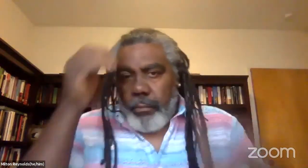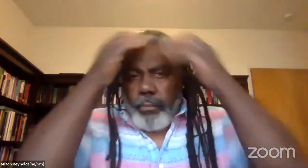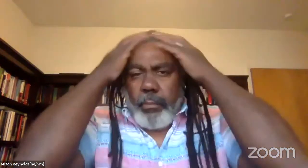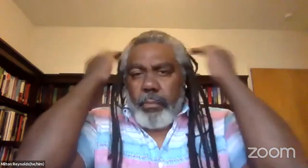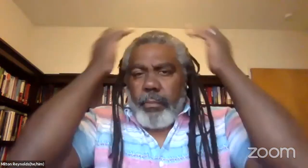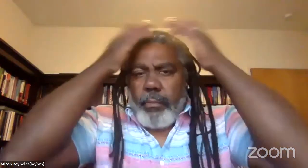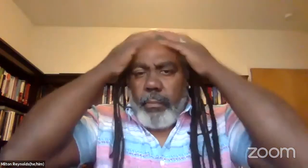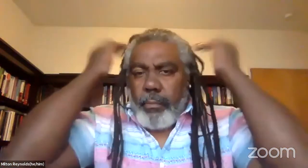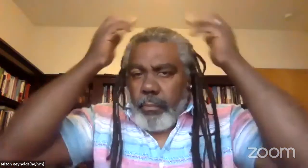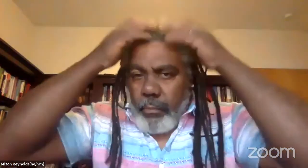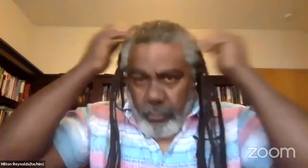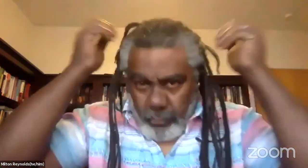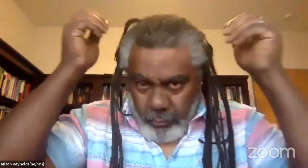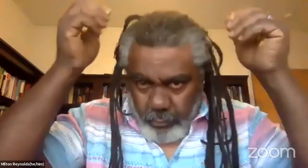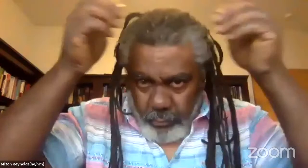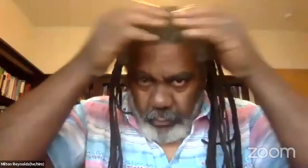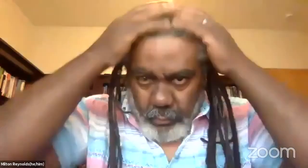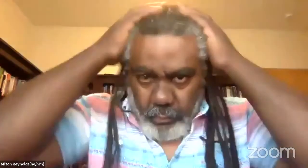um